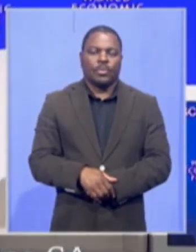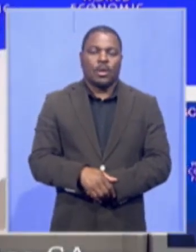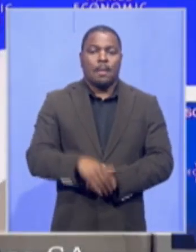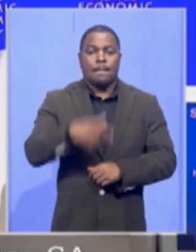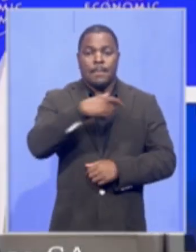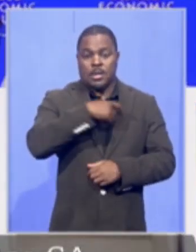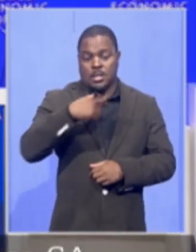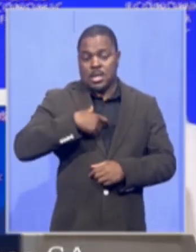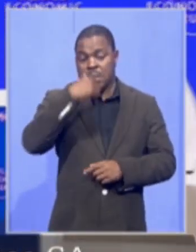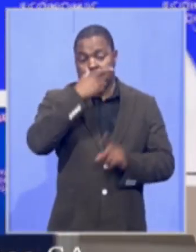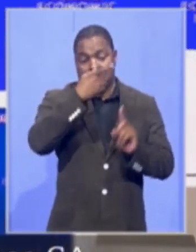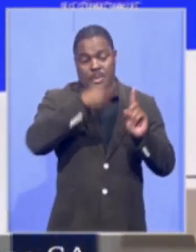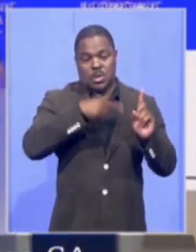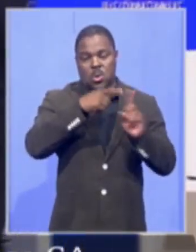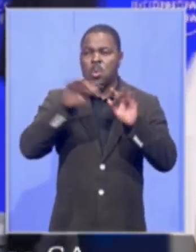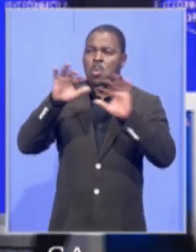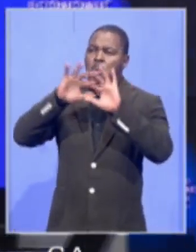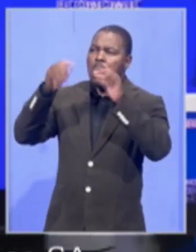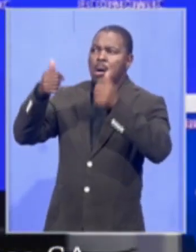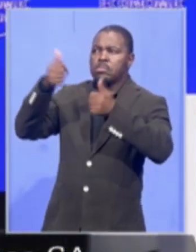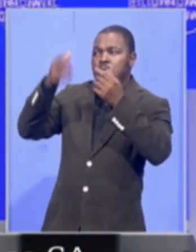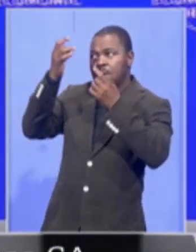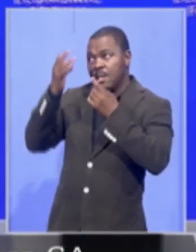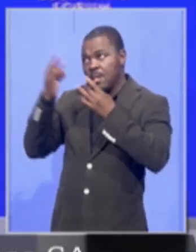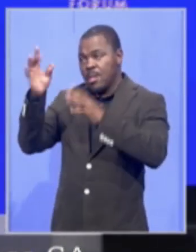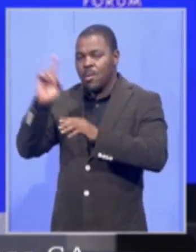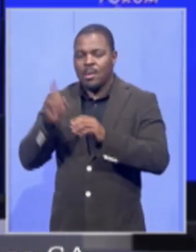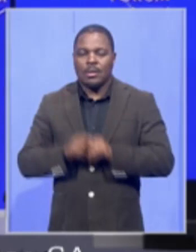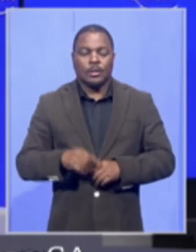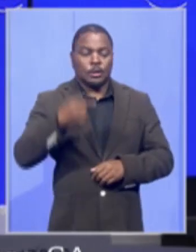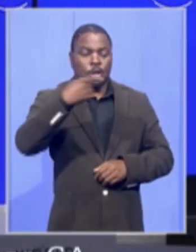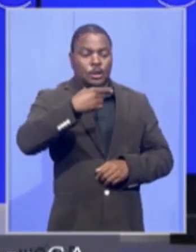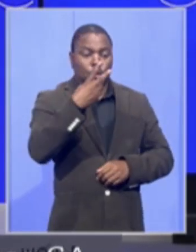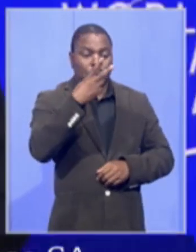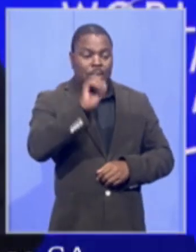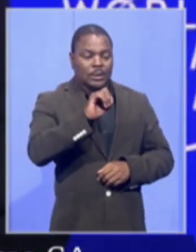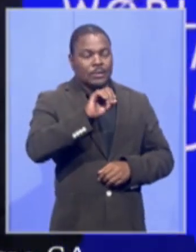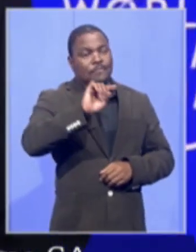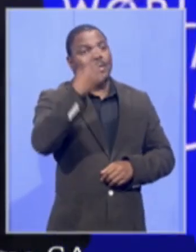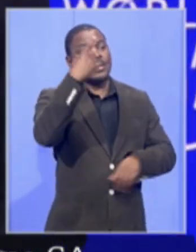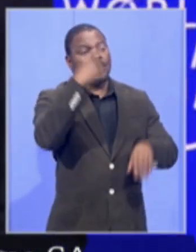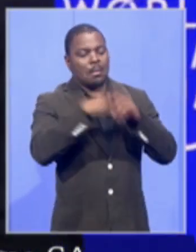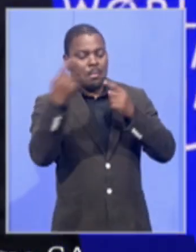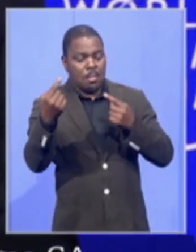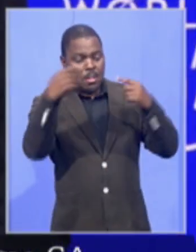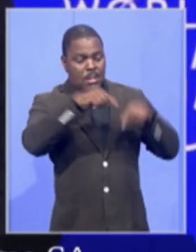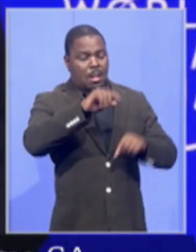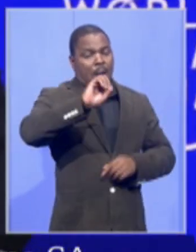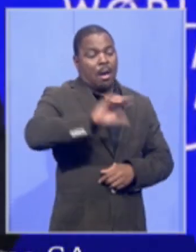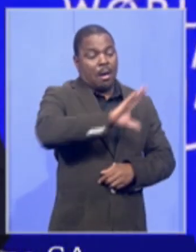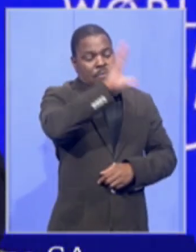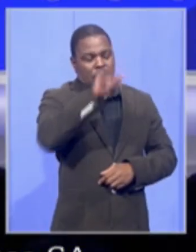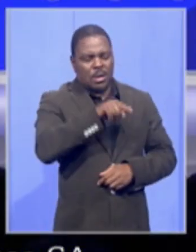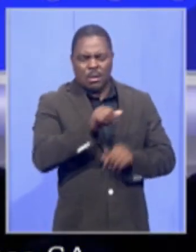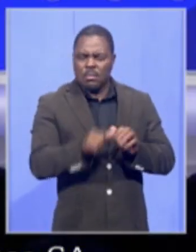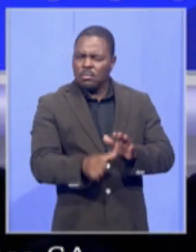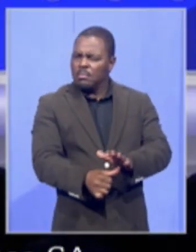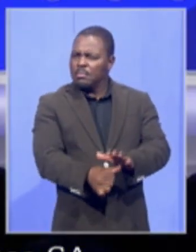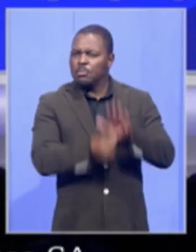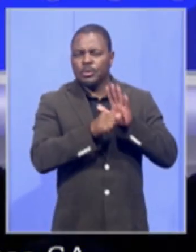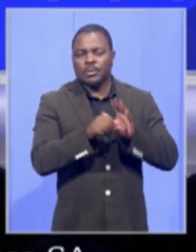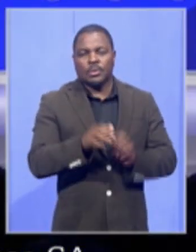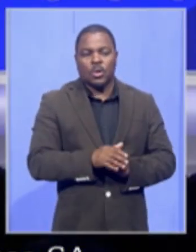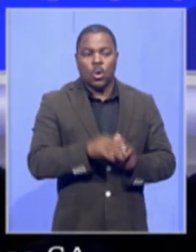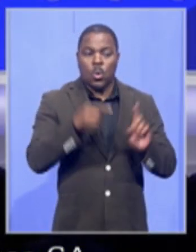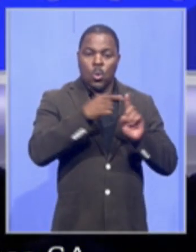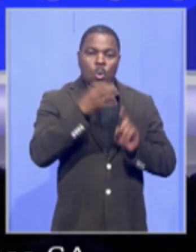Mopresidente Ramaphosa o boleletse baetapele ba lefatshe hore ho tshwara seboka sa G20 Afrika lekgetlo la pele ke ntlha ya bohlokwa. O boletse ha